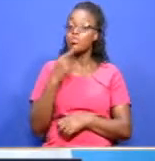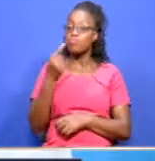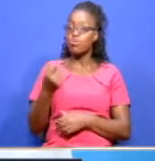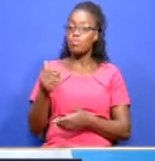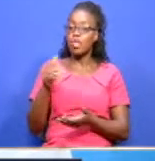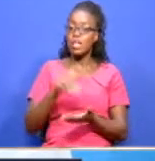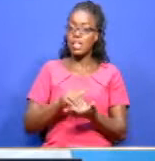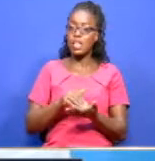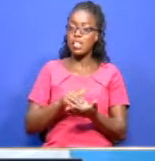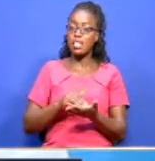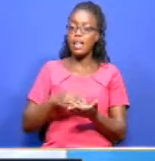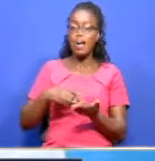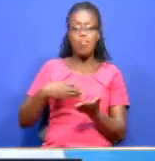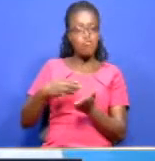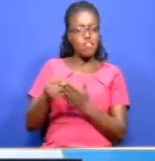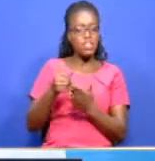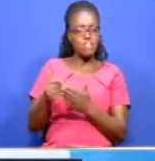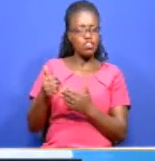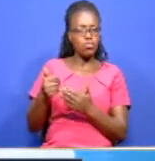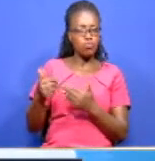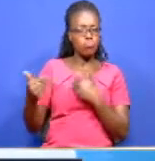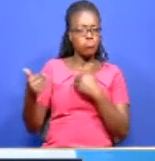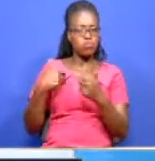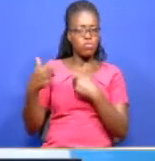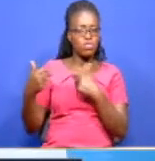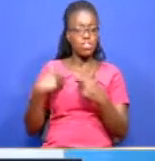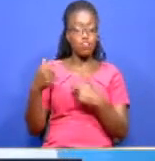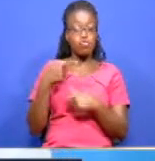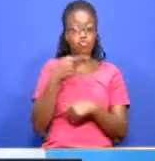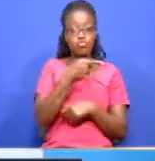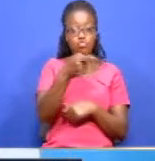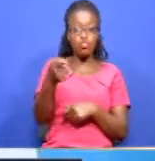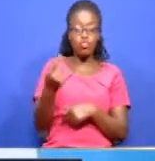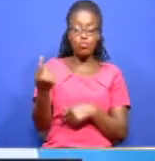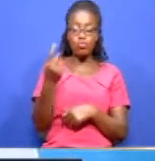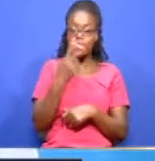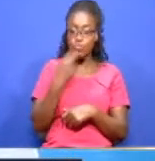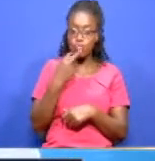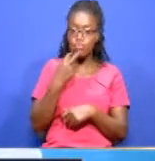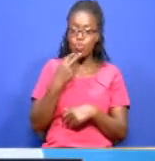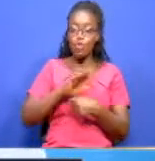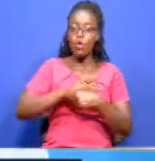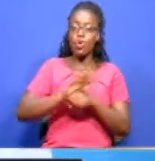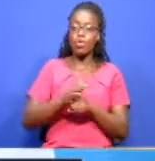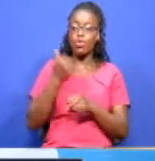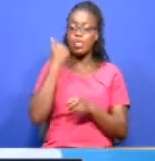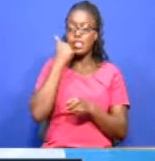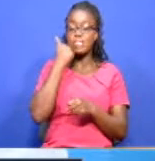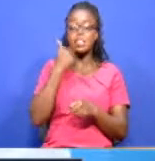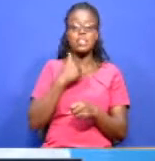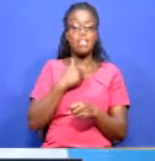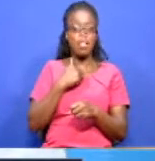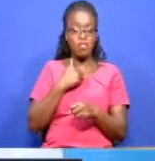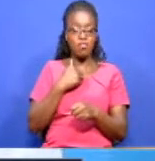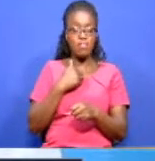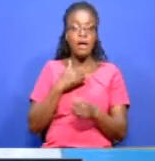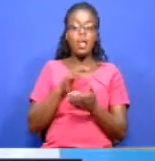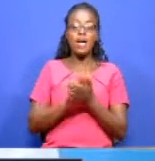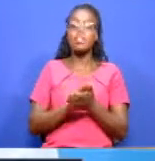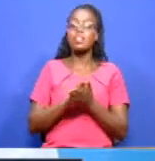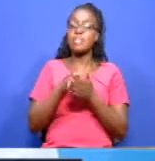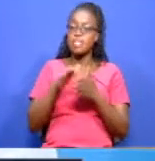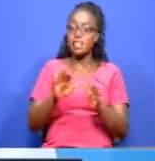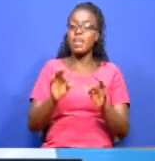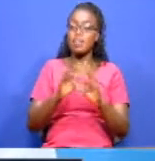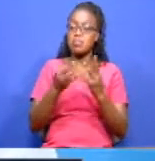no financial concern that those who turn out positive and require treatment and their contacts who will